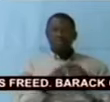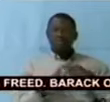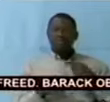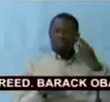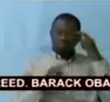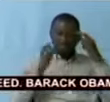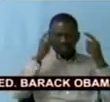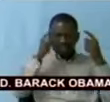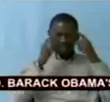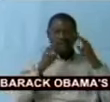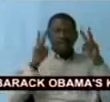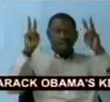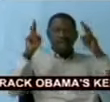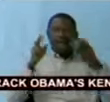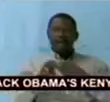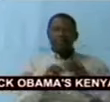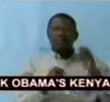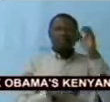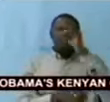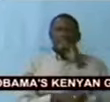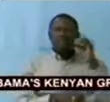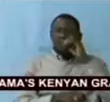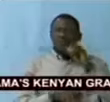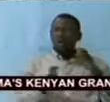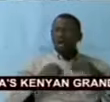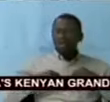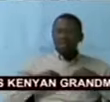for lawyers?